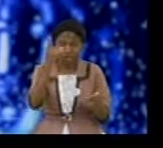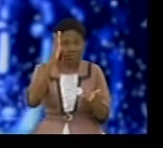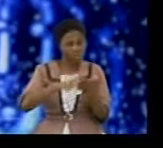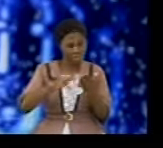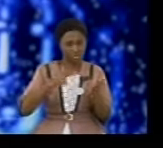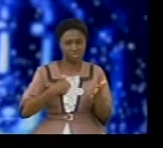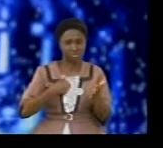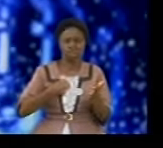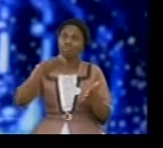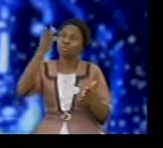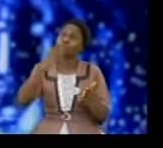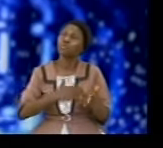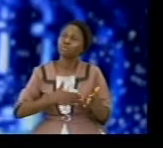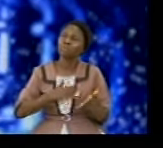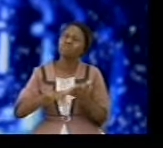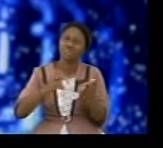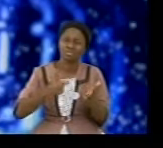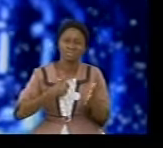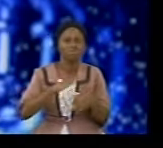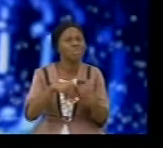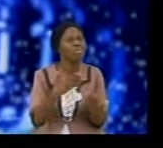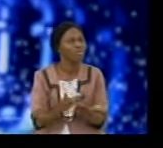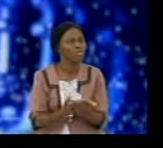Forgive me all in Jesus' name.